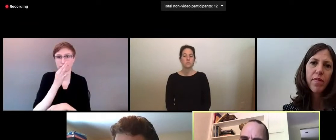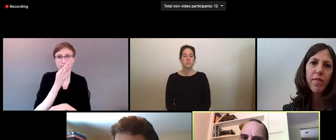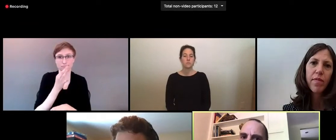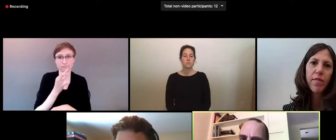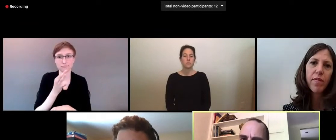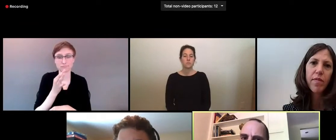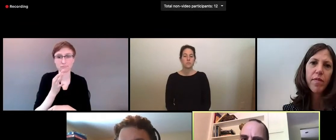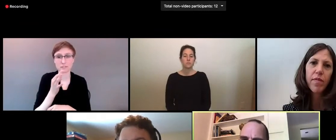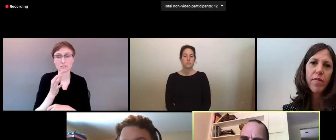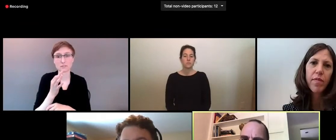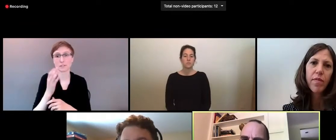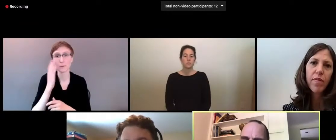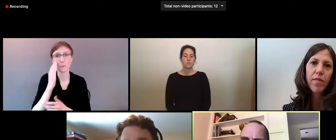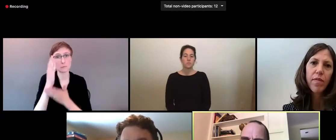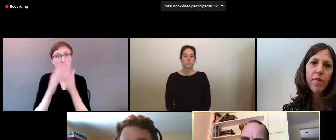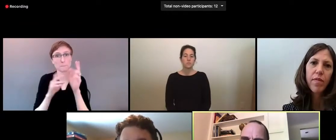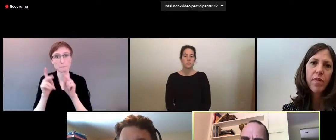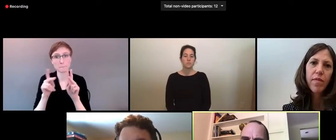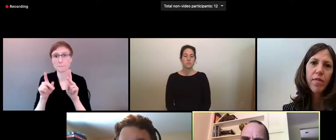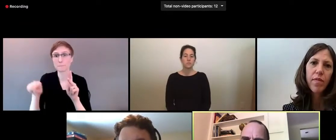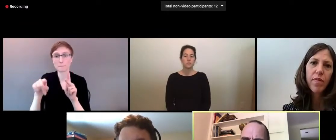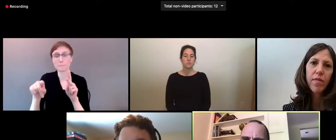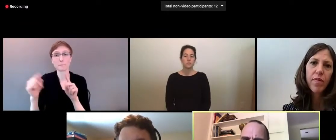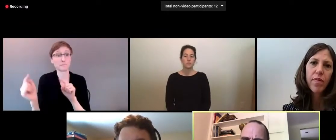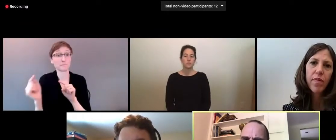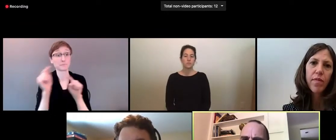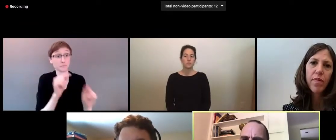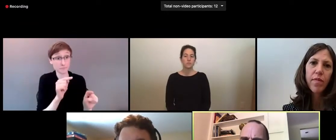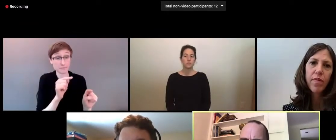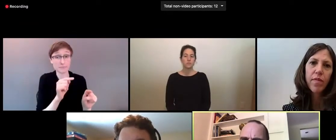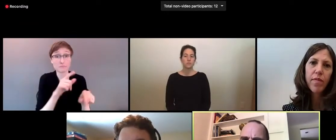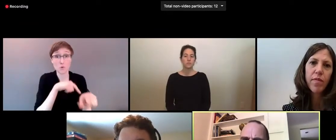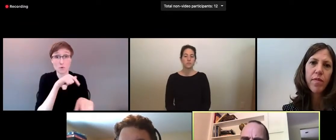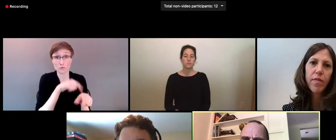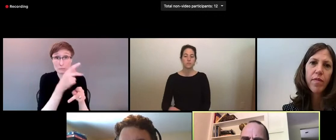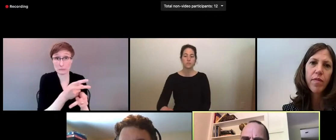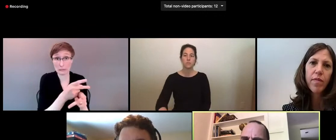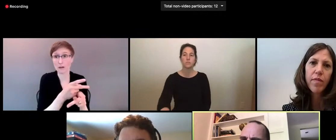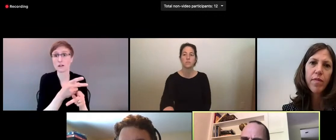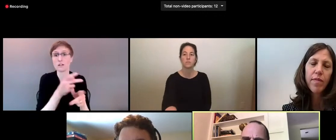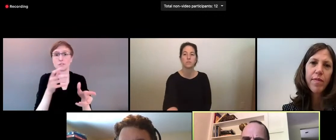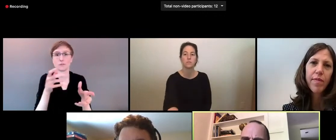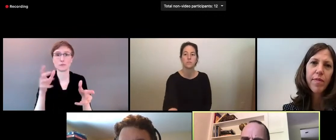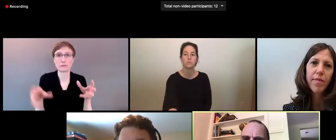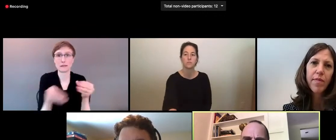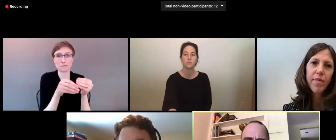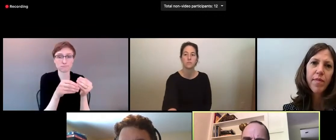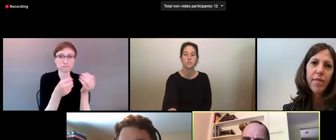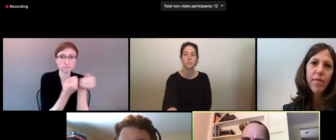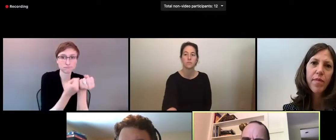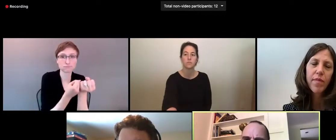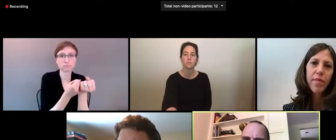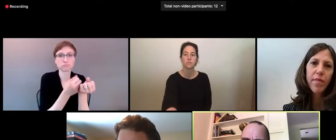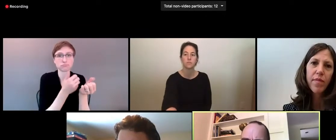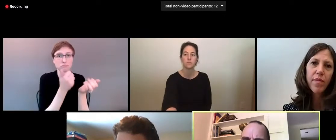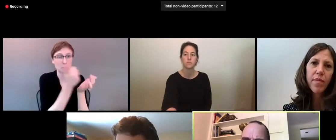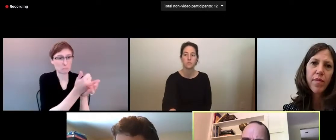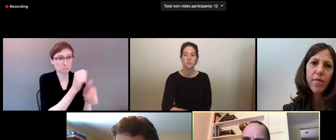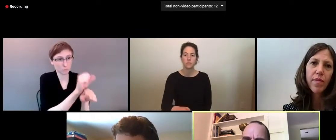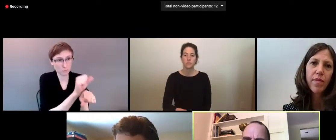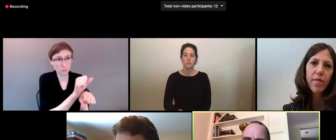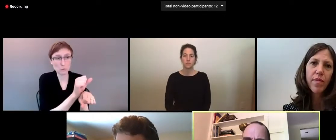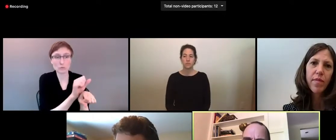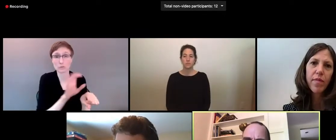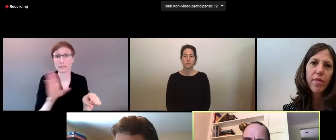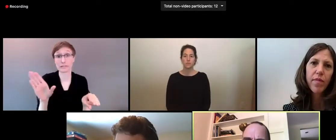some people that were going in were very experienced as well. And so there's very good support. And whatever it was, I just give a lot of